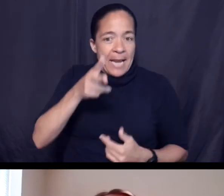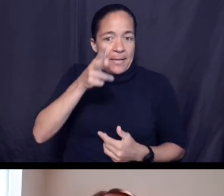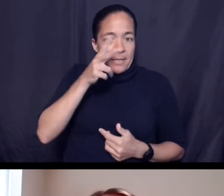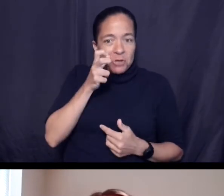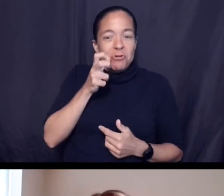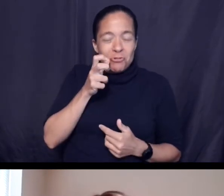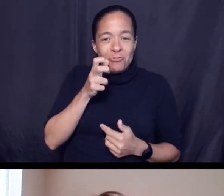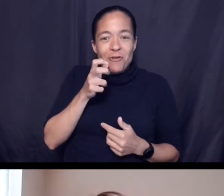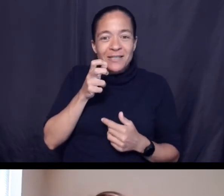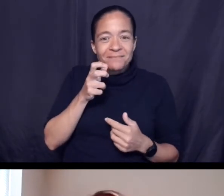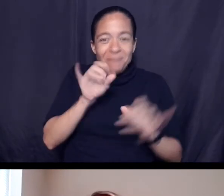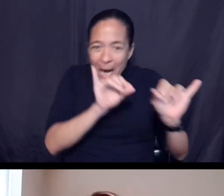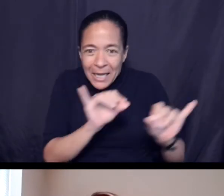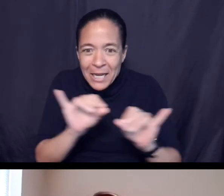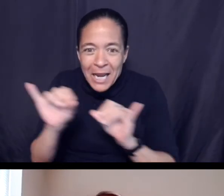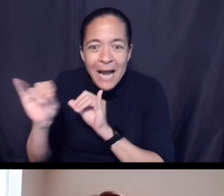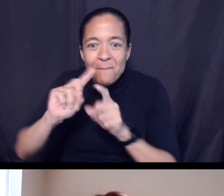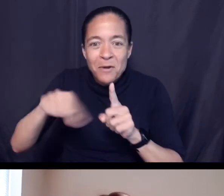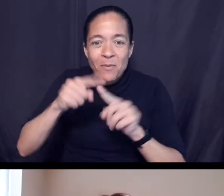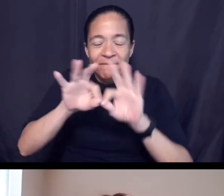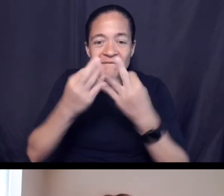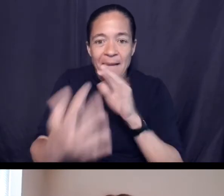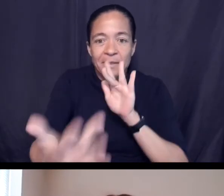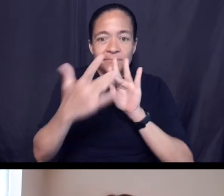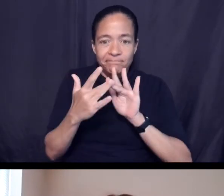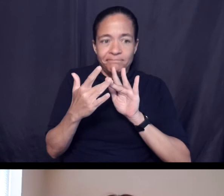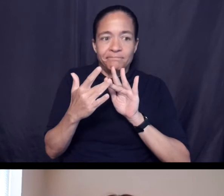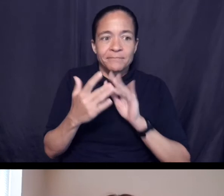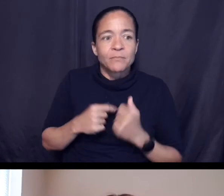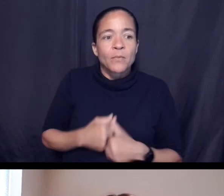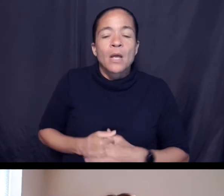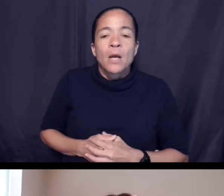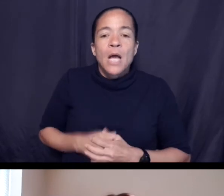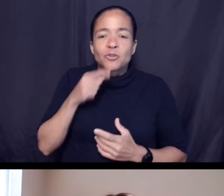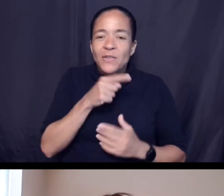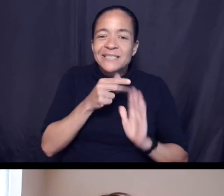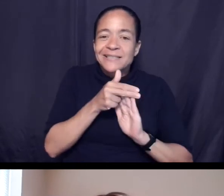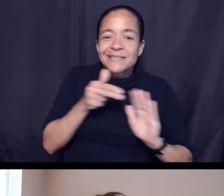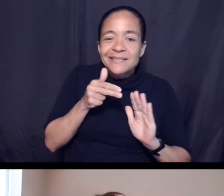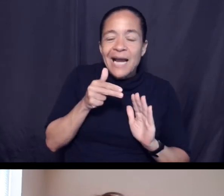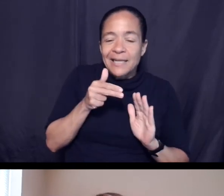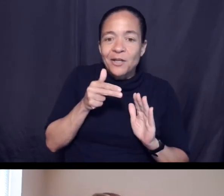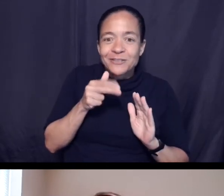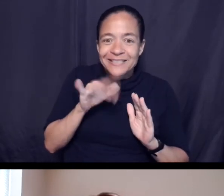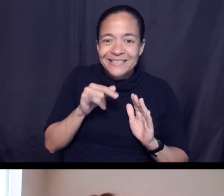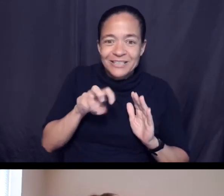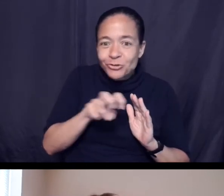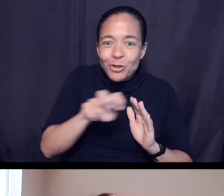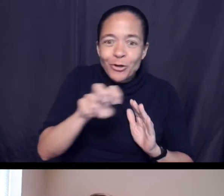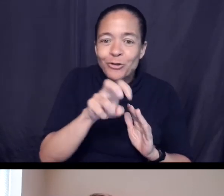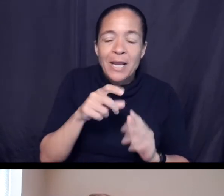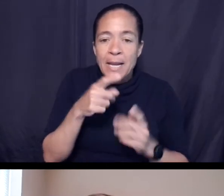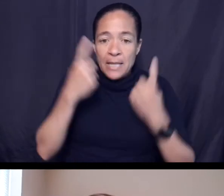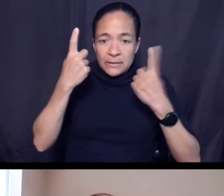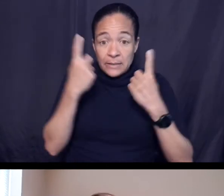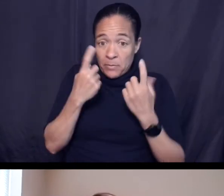at the foundation. So this is a diagnostic odyssey for a lot of people. Something's going on with their child, they don't know what it